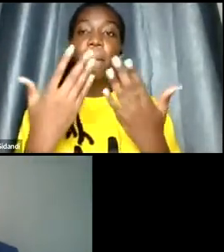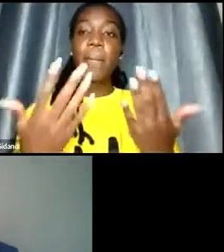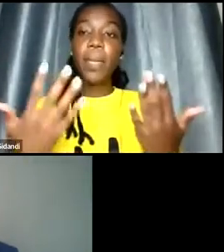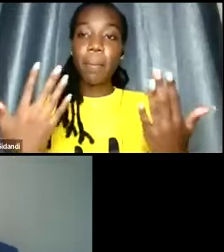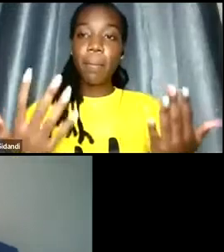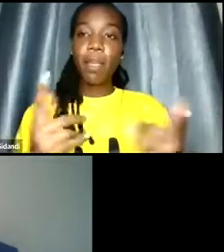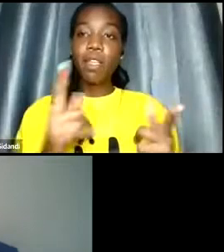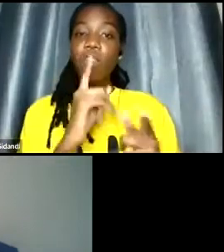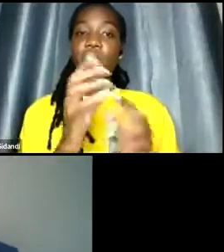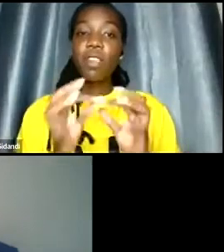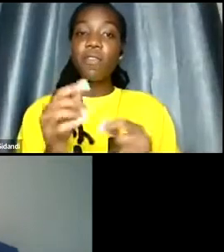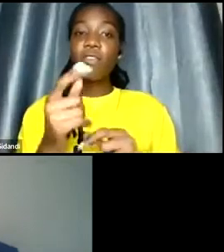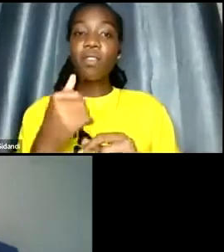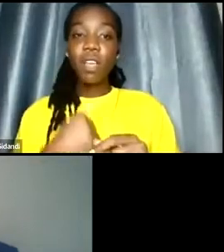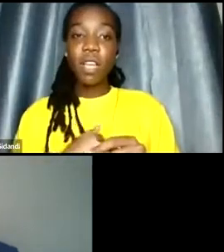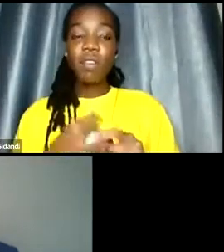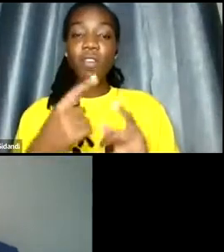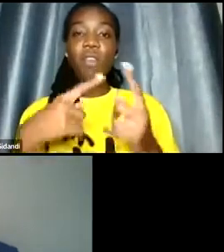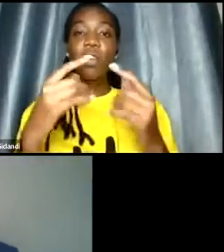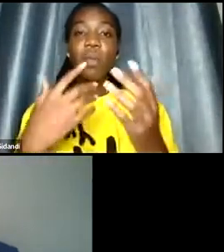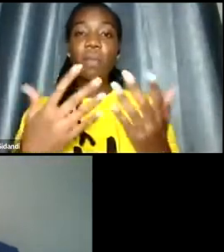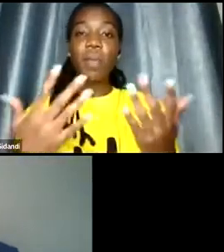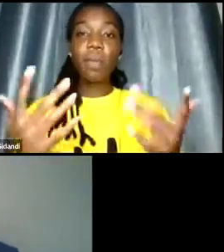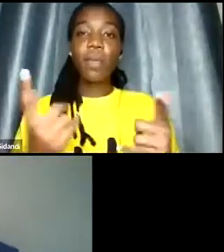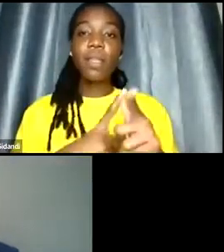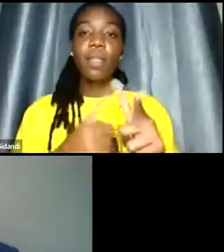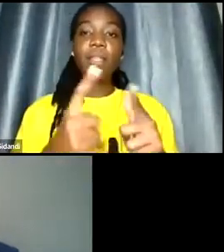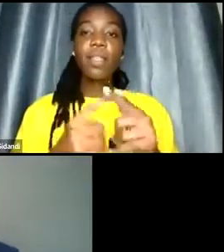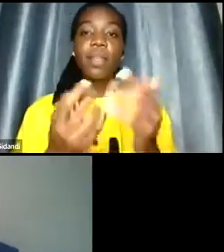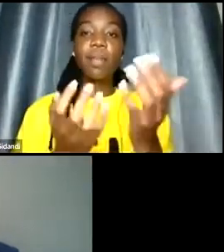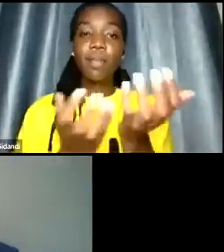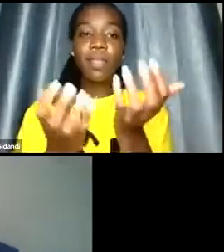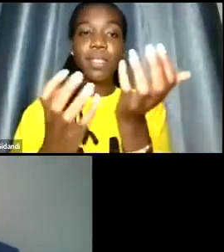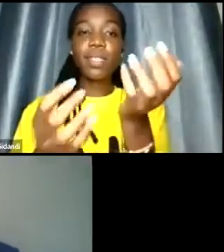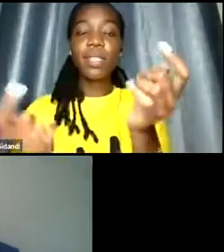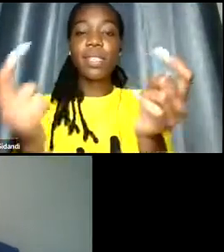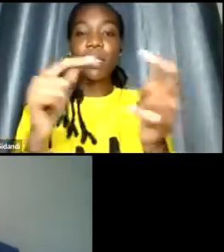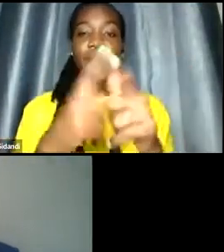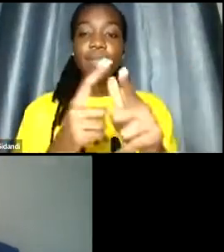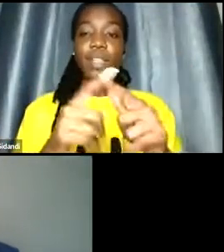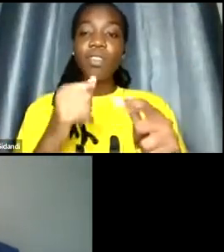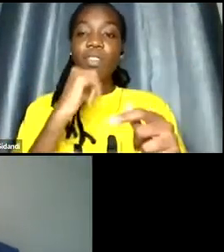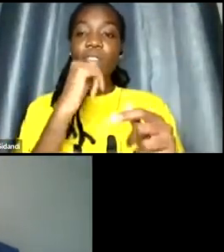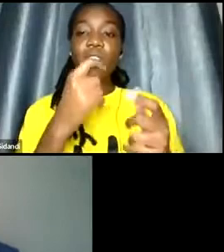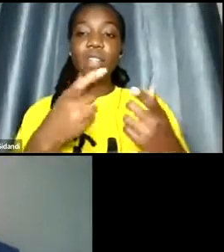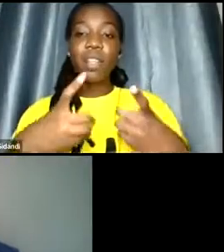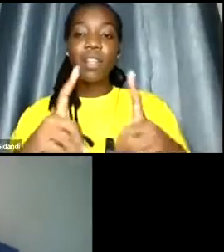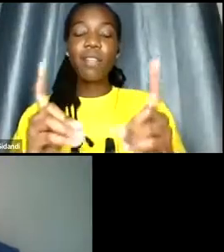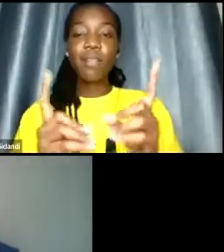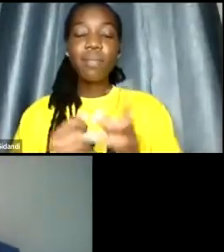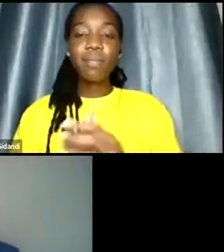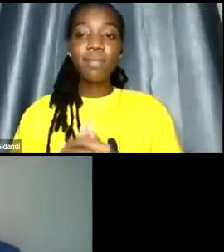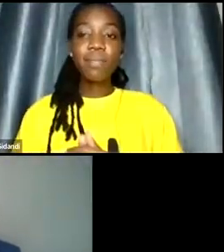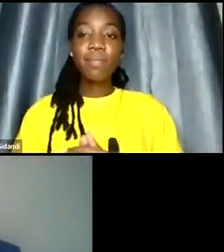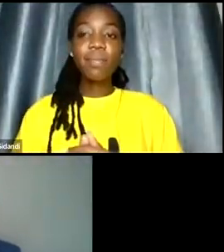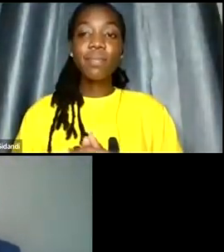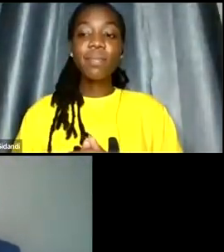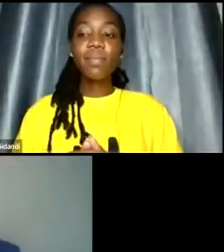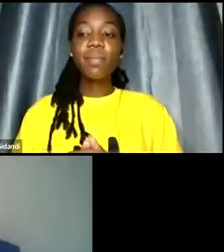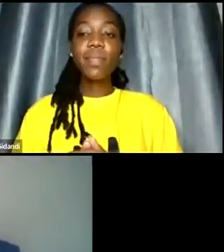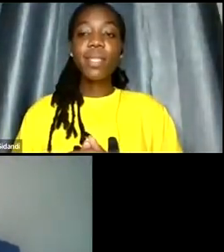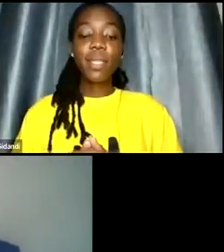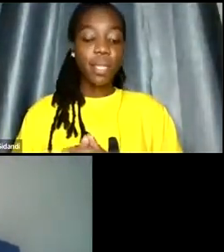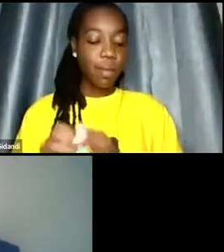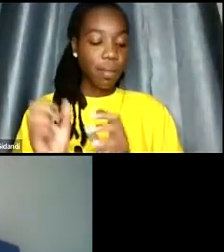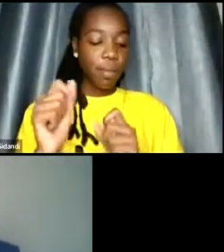the right papers and then you come into the business and then you don't deliver according to your papers, how again do you